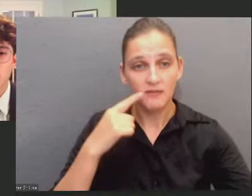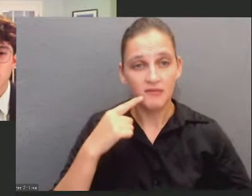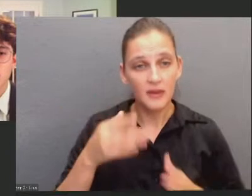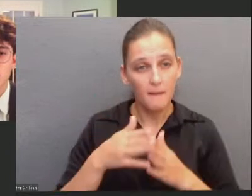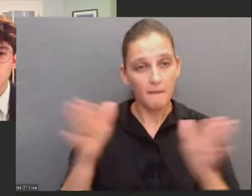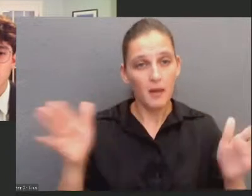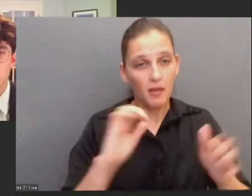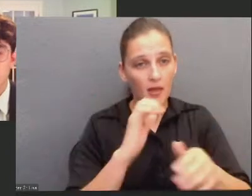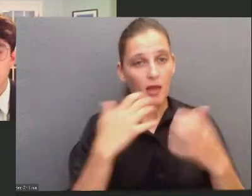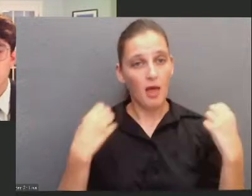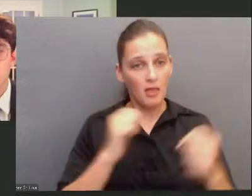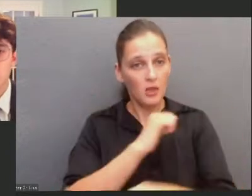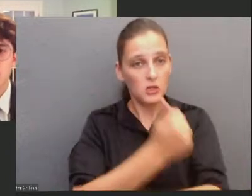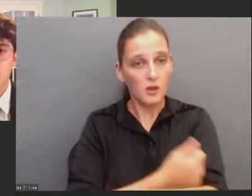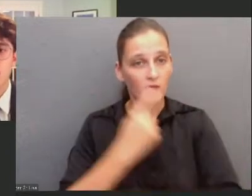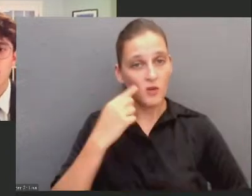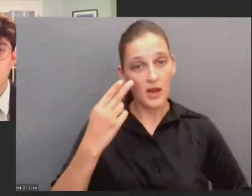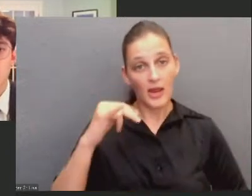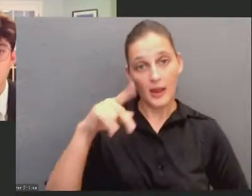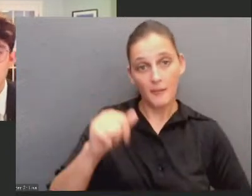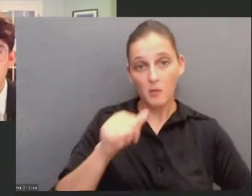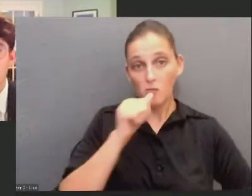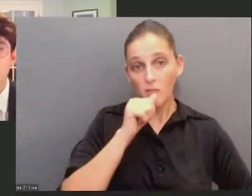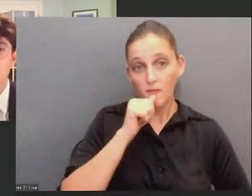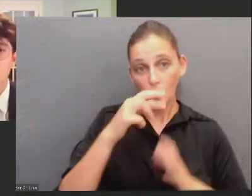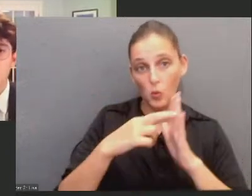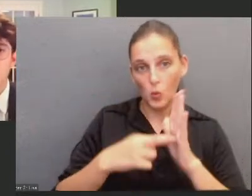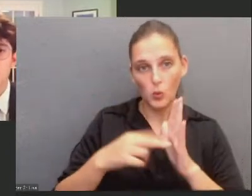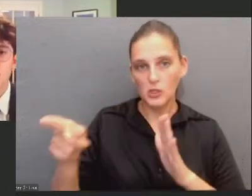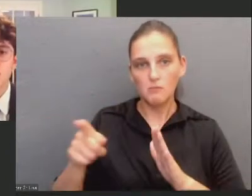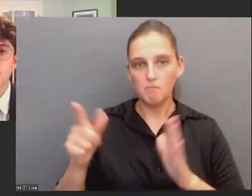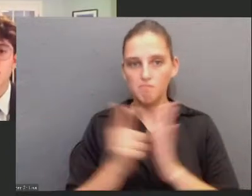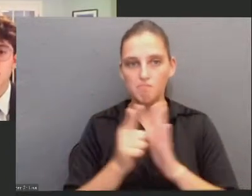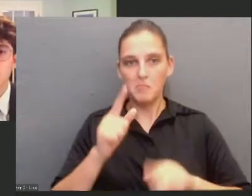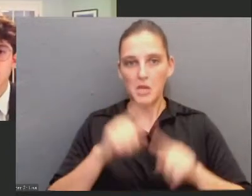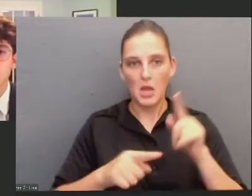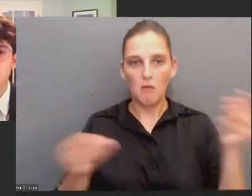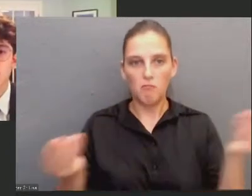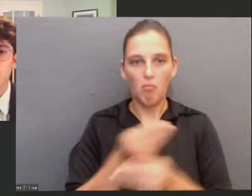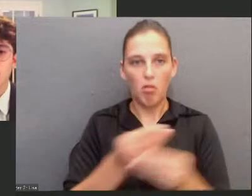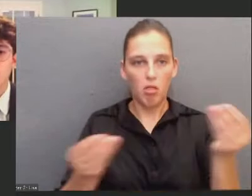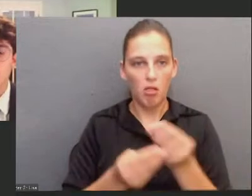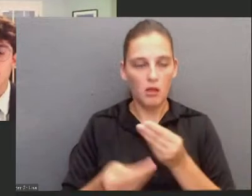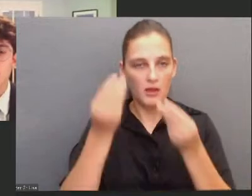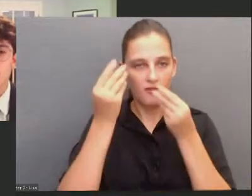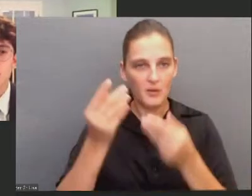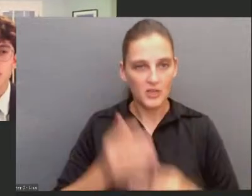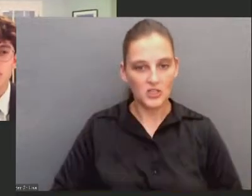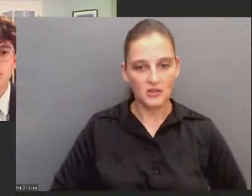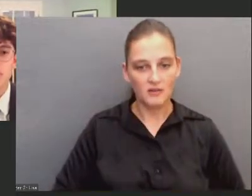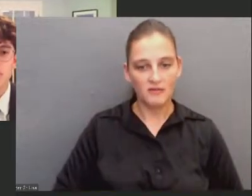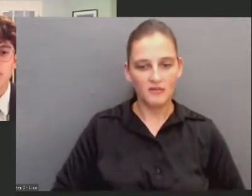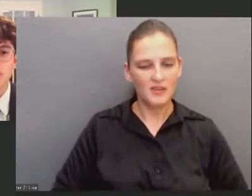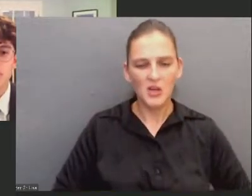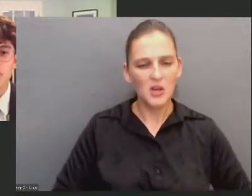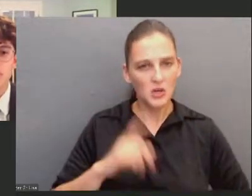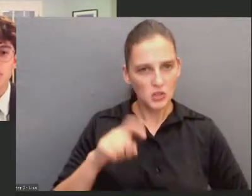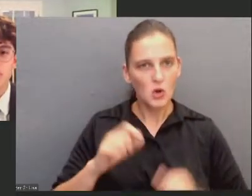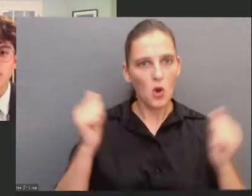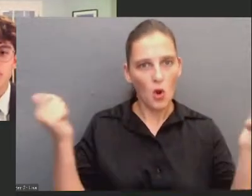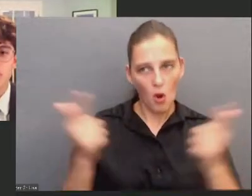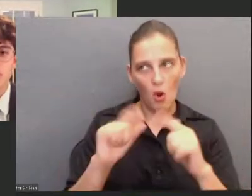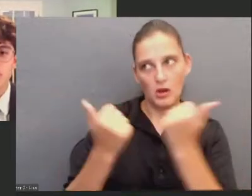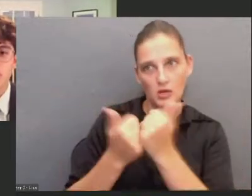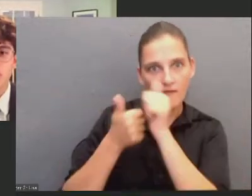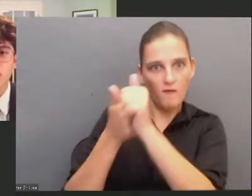HIPAA privacy rules for data sharing that all HHS agencies should follow.